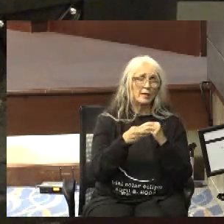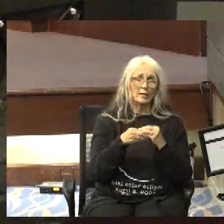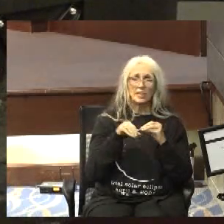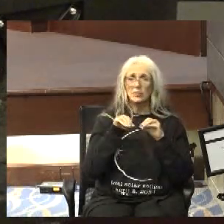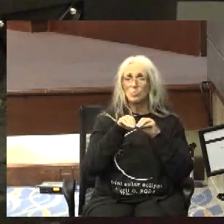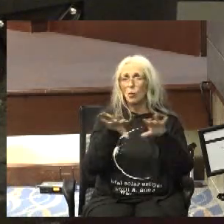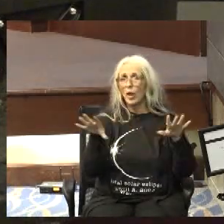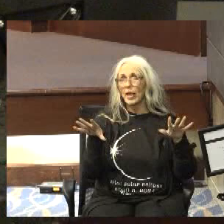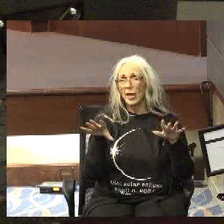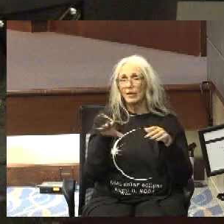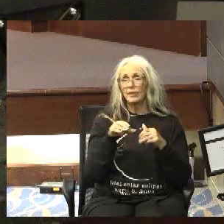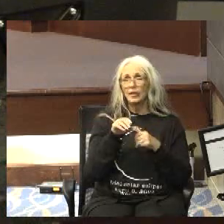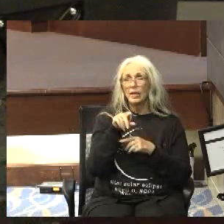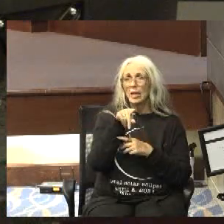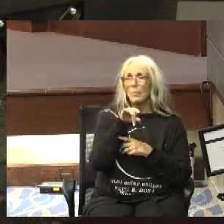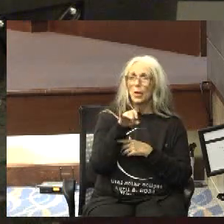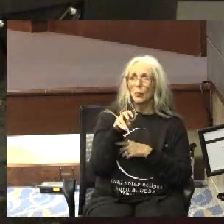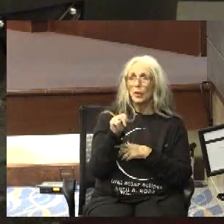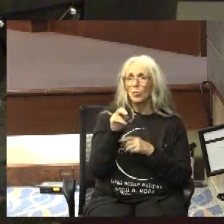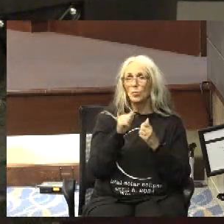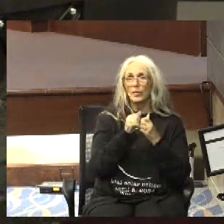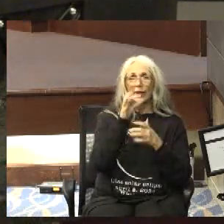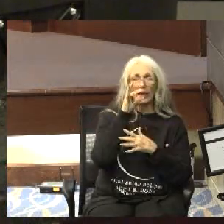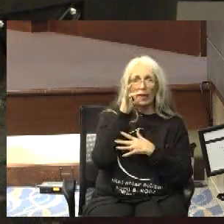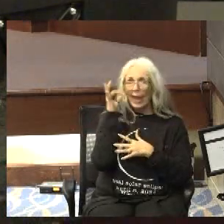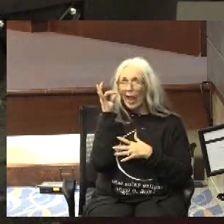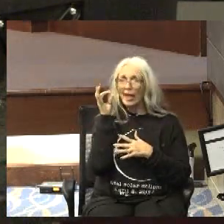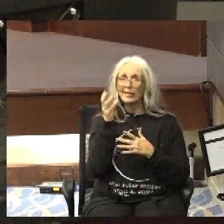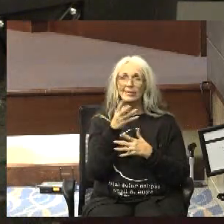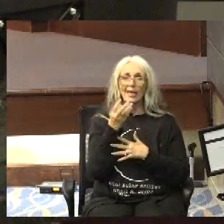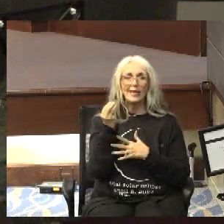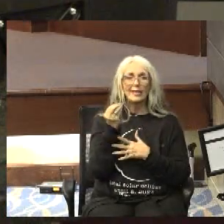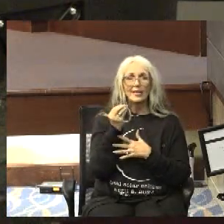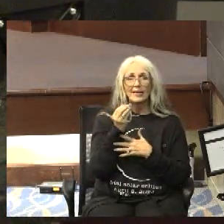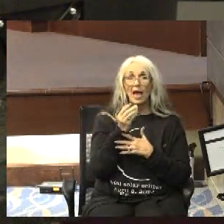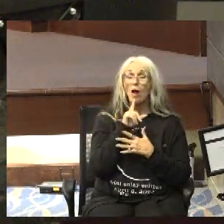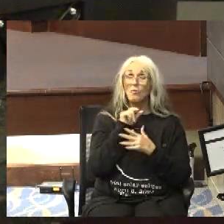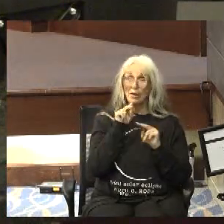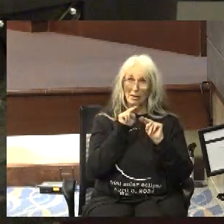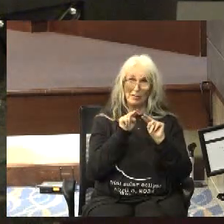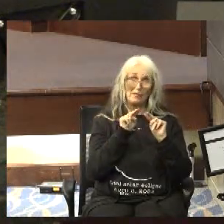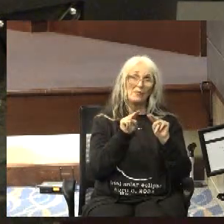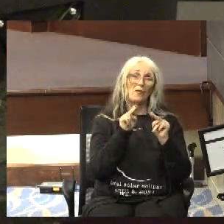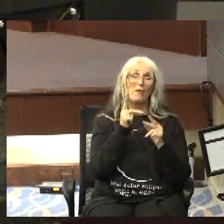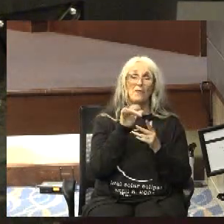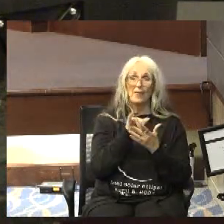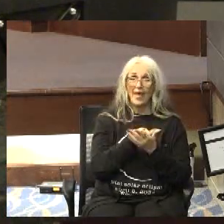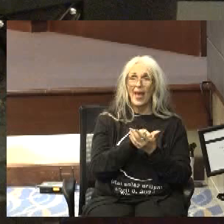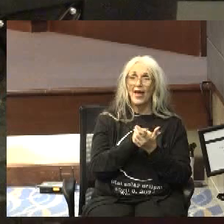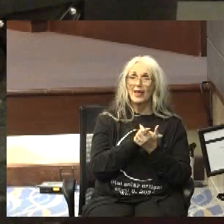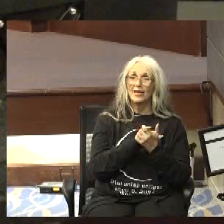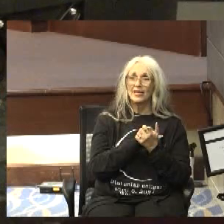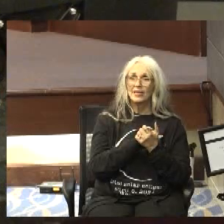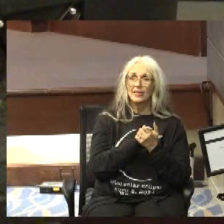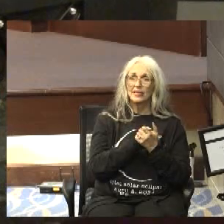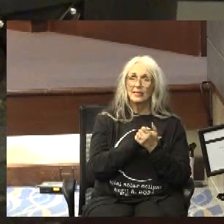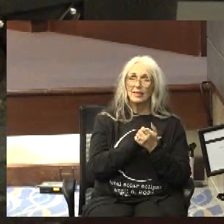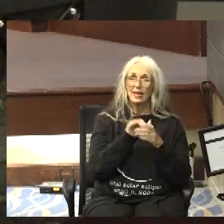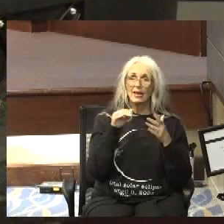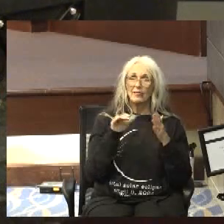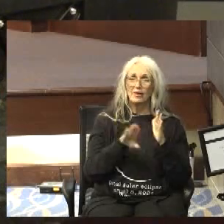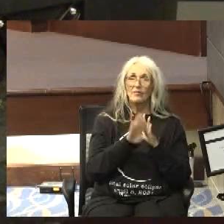out the original penguin with the cats, and I'm really looking forward to the